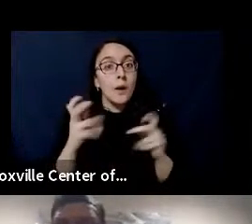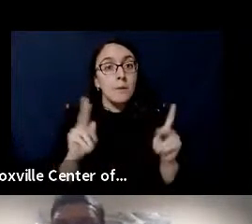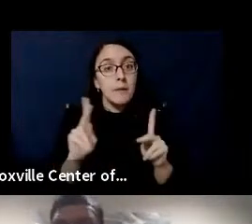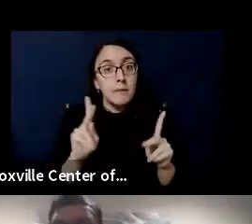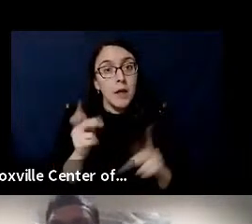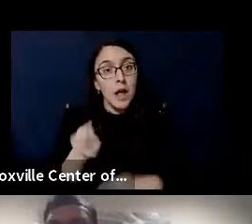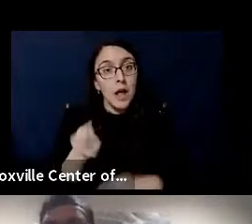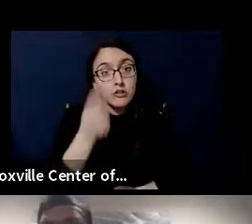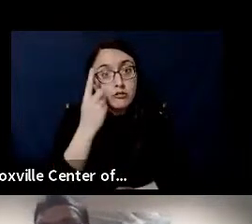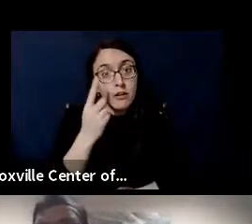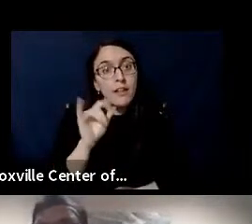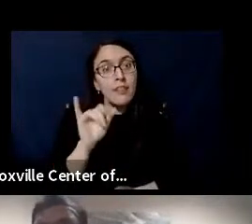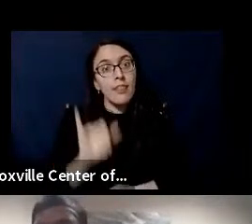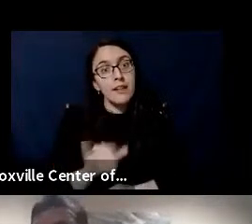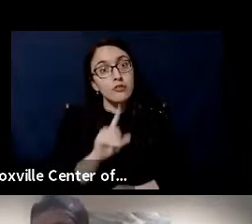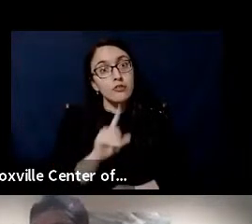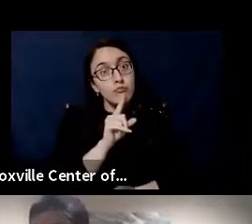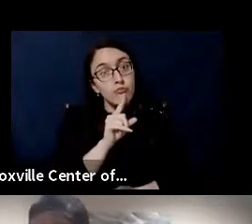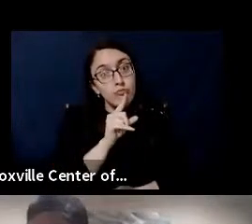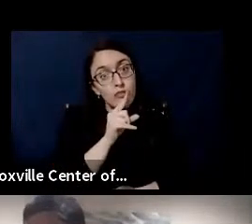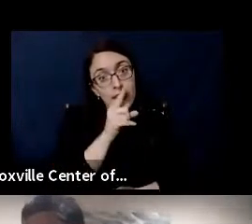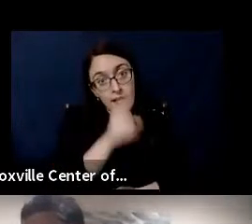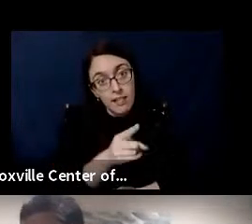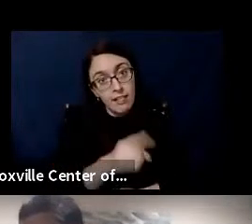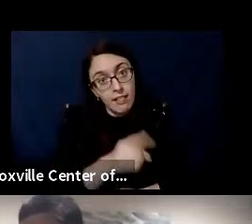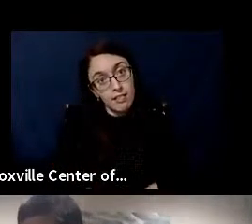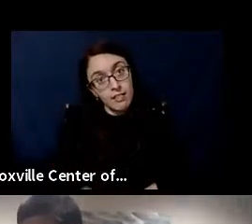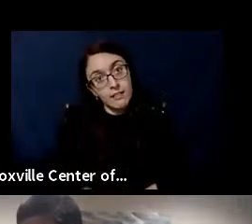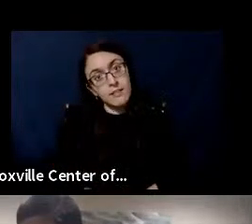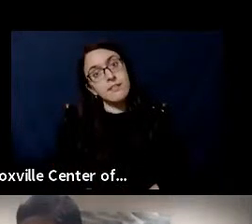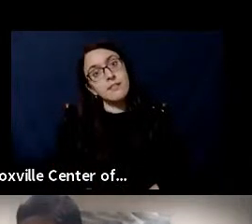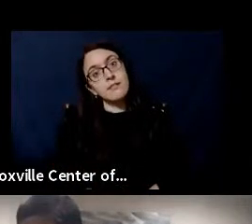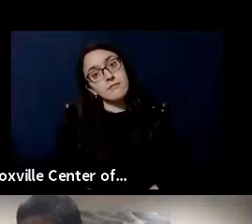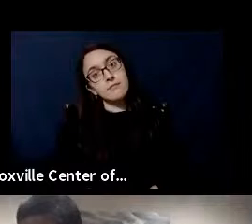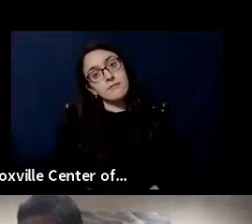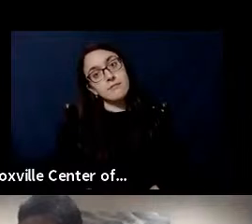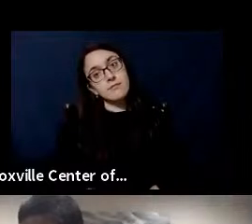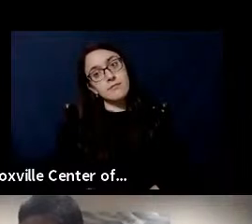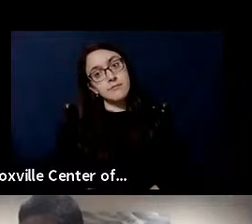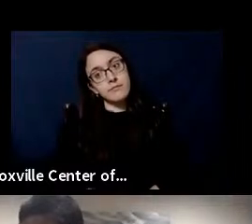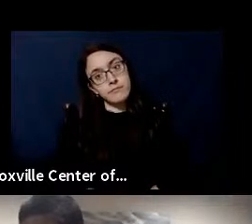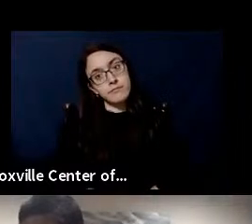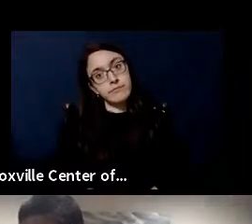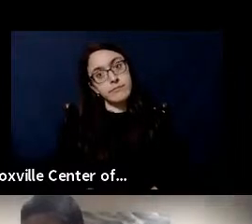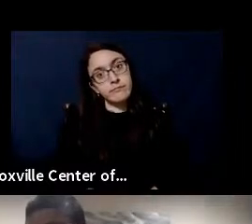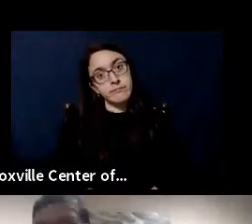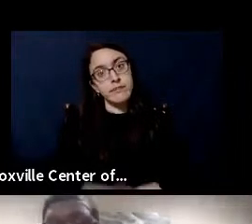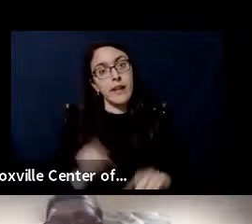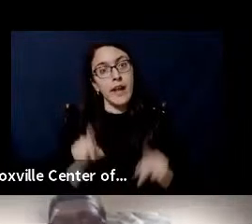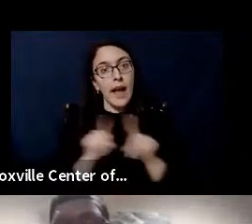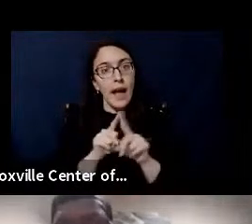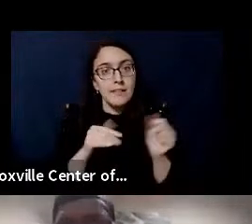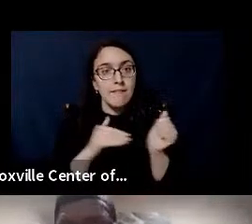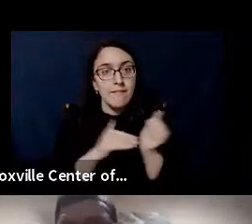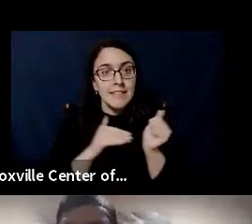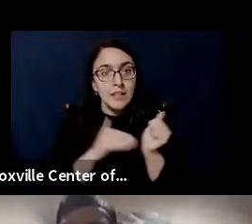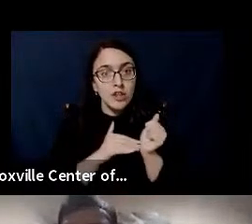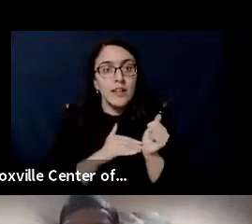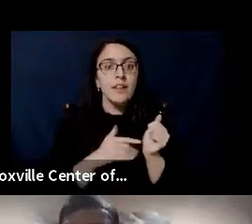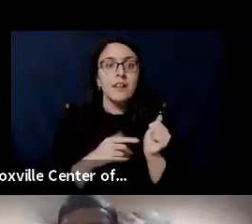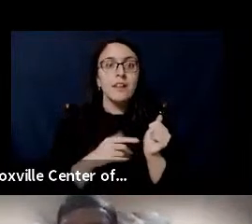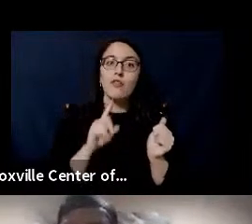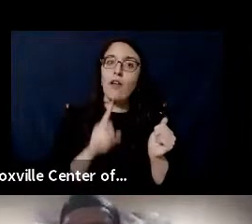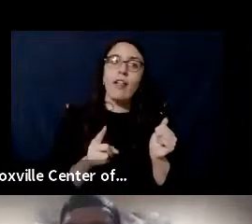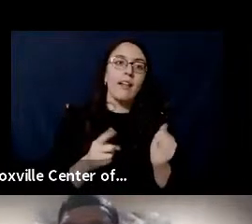is something very real. It is something that as a physician really hits